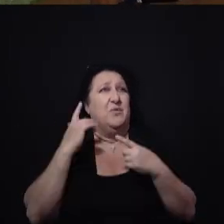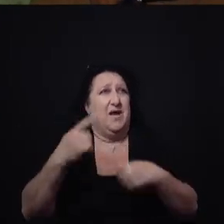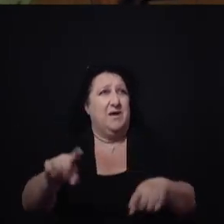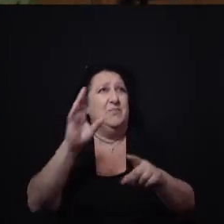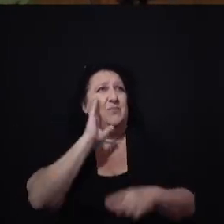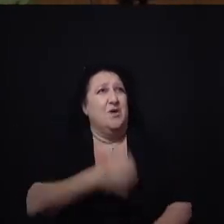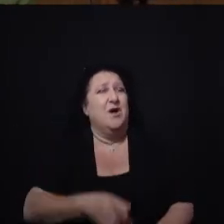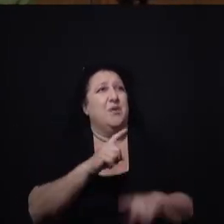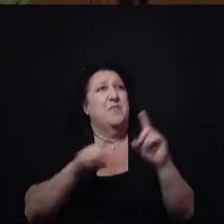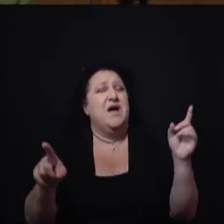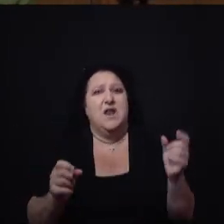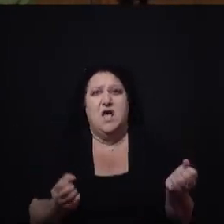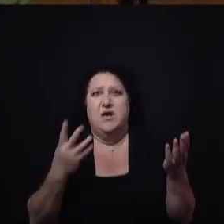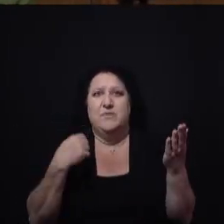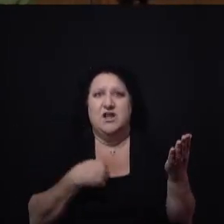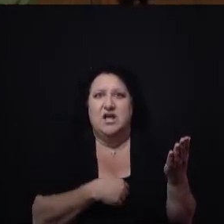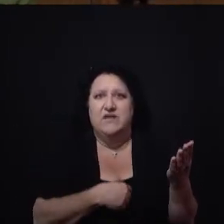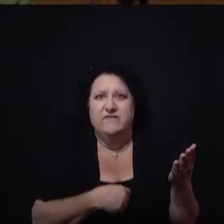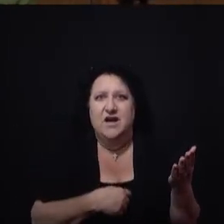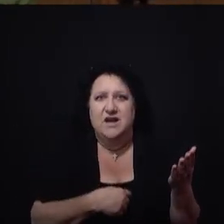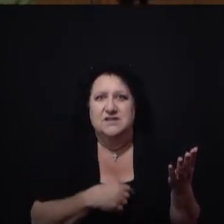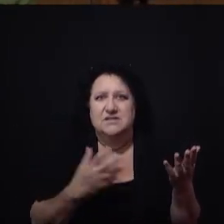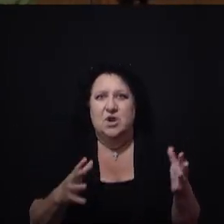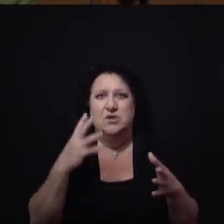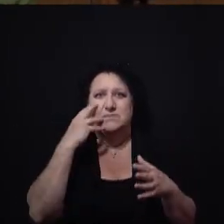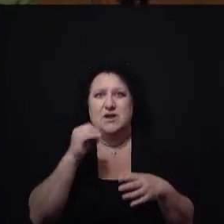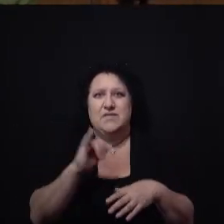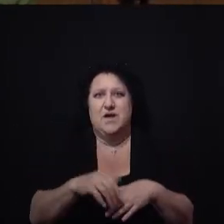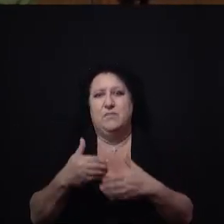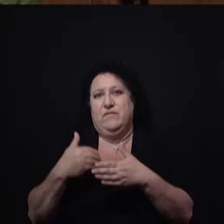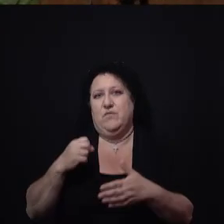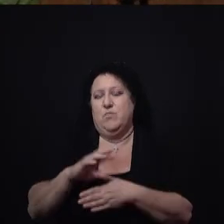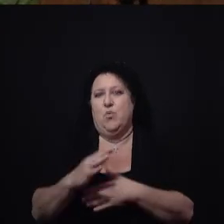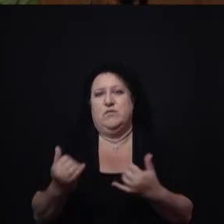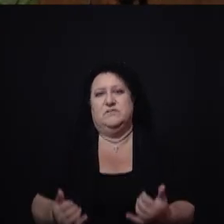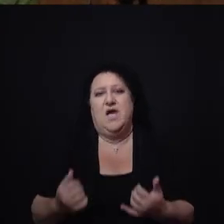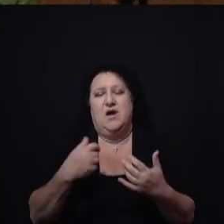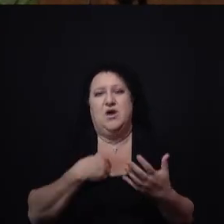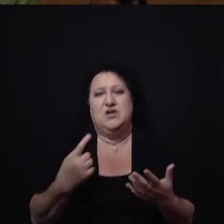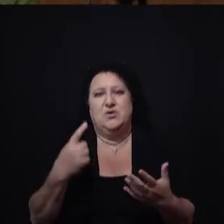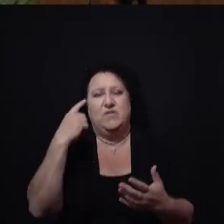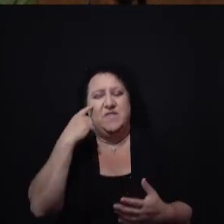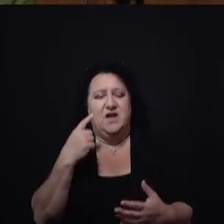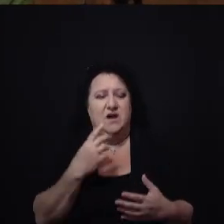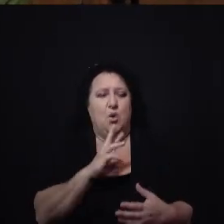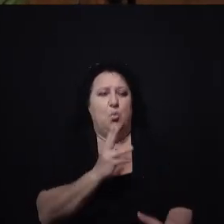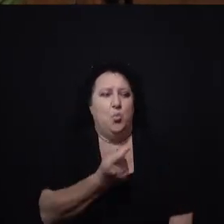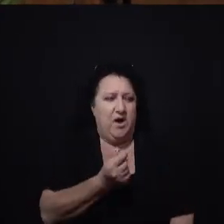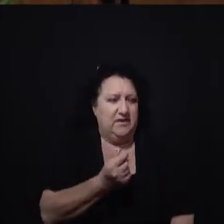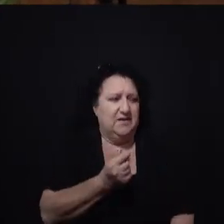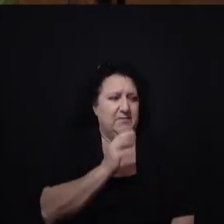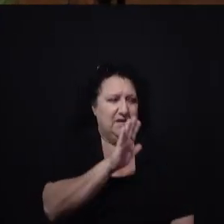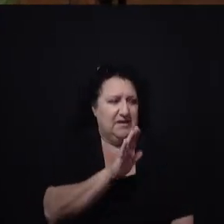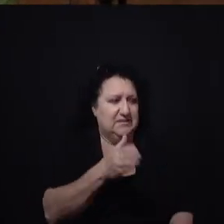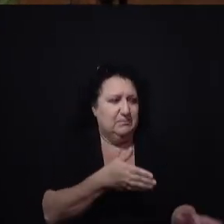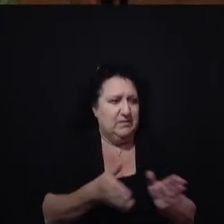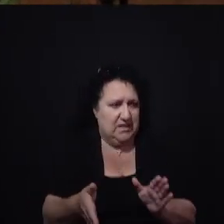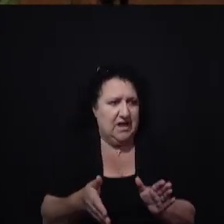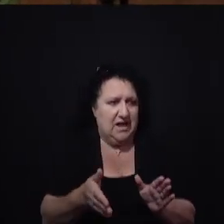How many of us have been there or are there right now? We're like, "I get the what of God's plan. I just don't see or know the